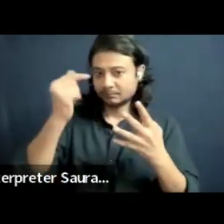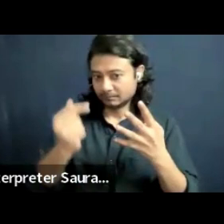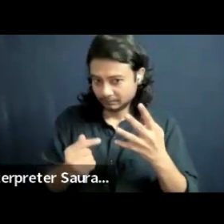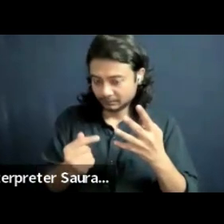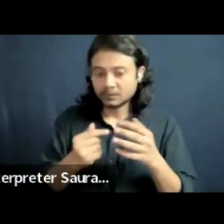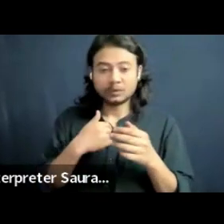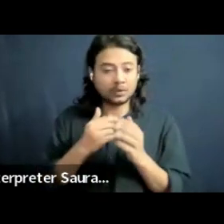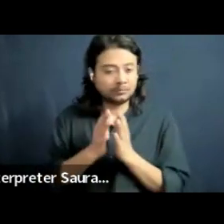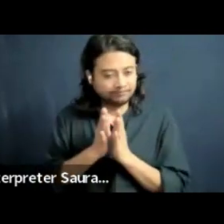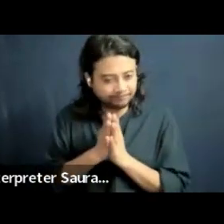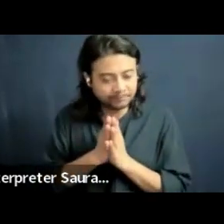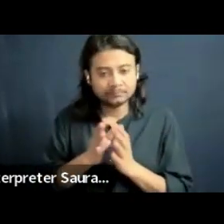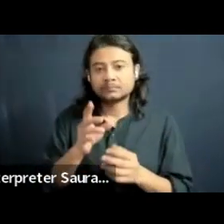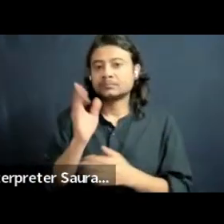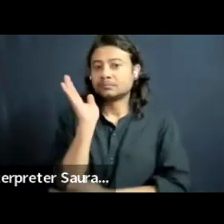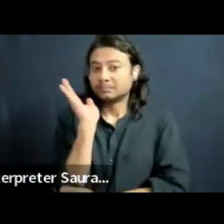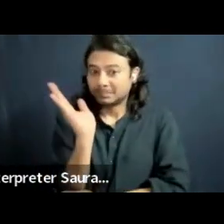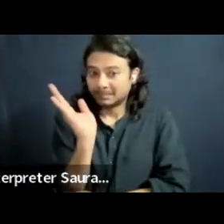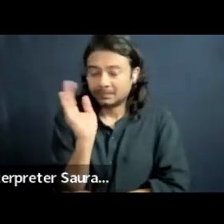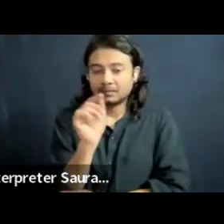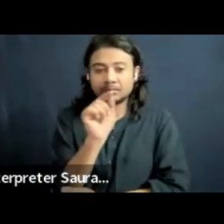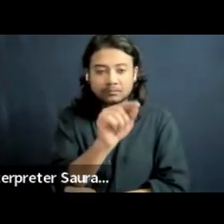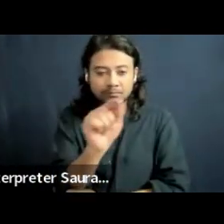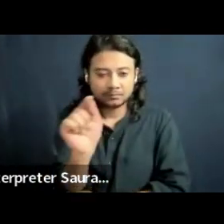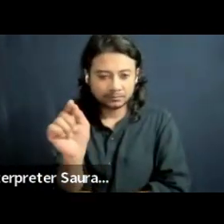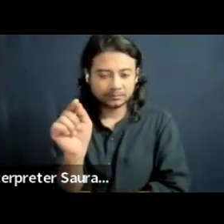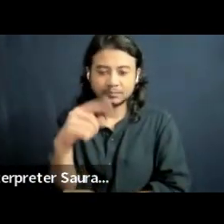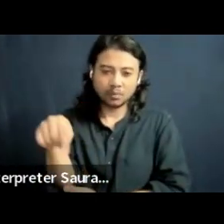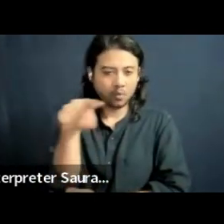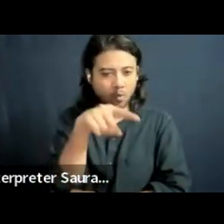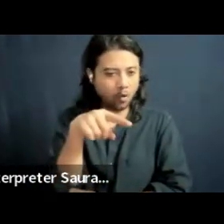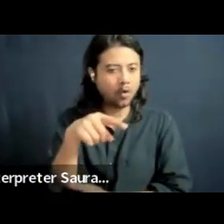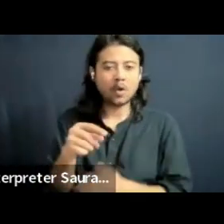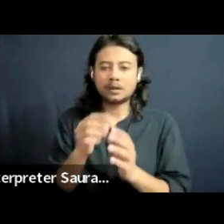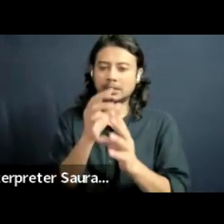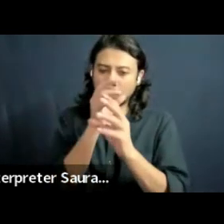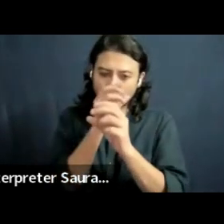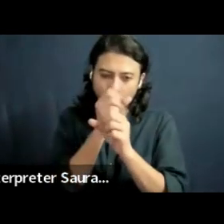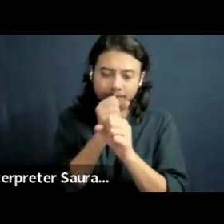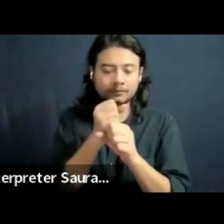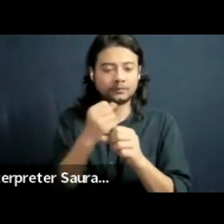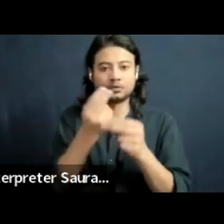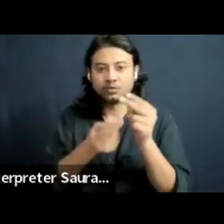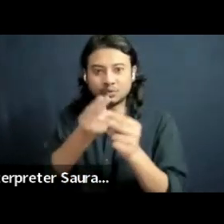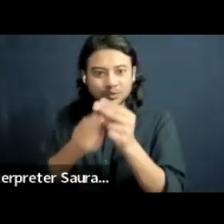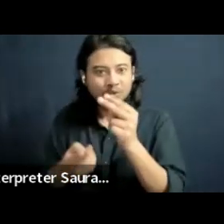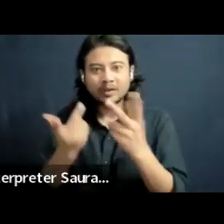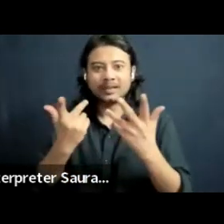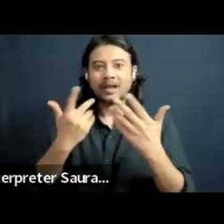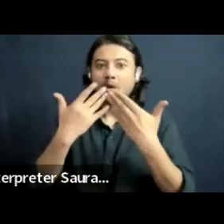to not to disclose the name, identity, or any kind of information about the child or the